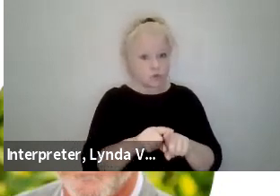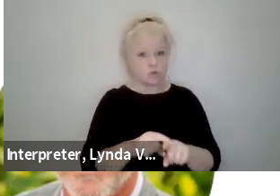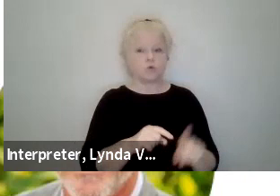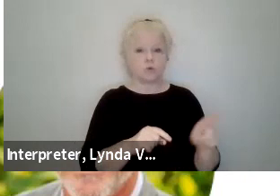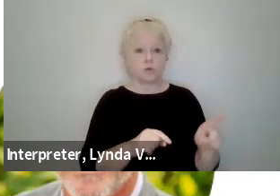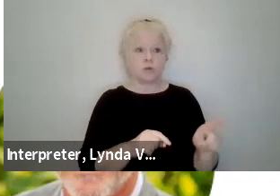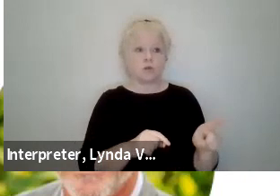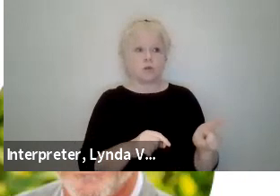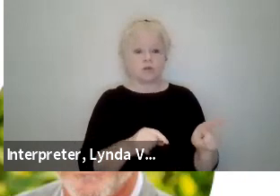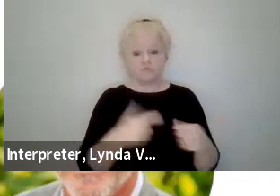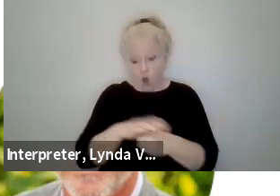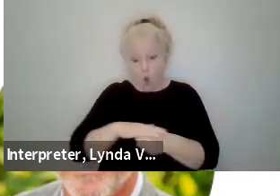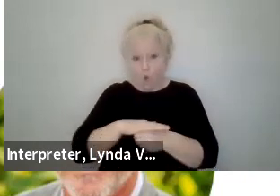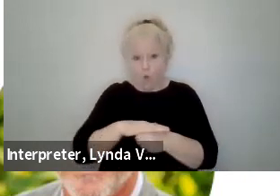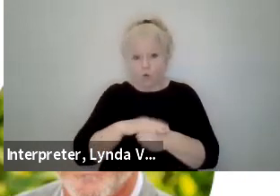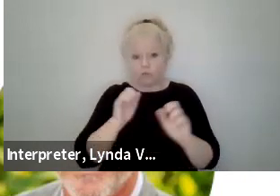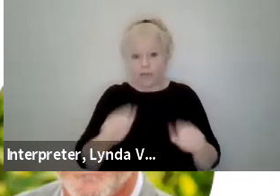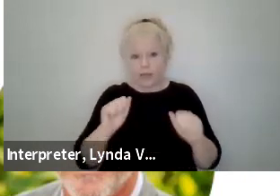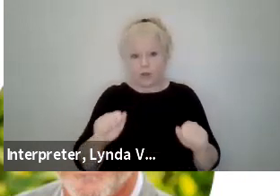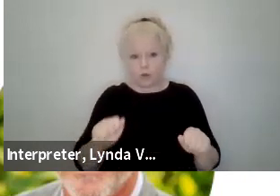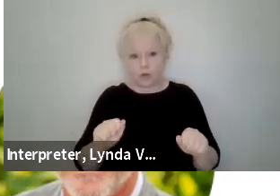them was here locally, they were able to,